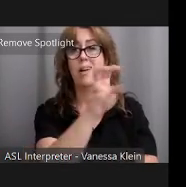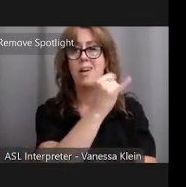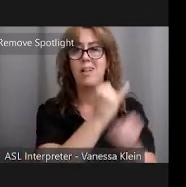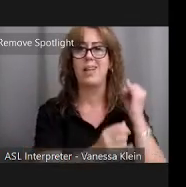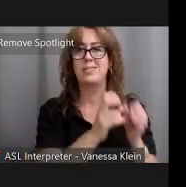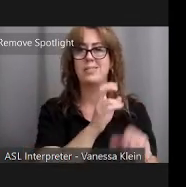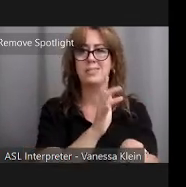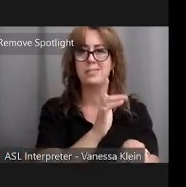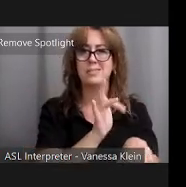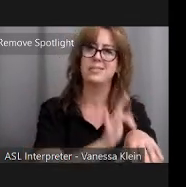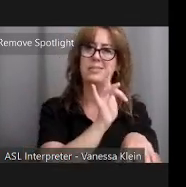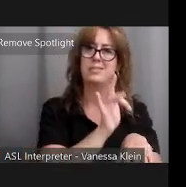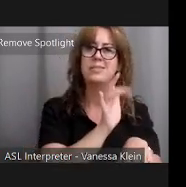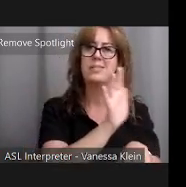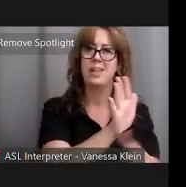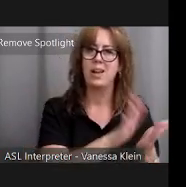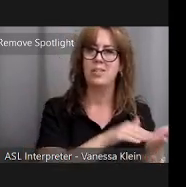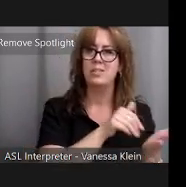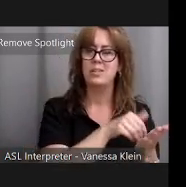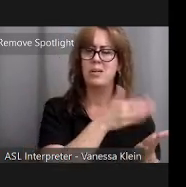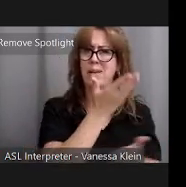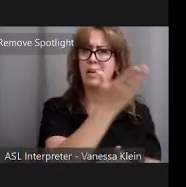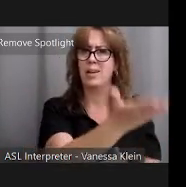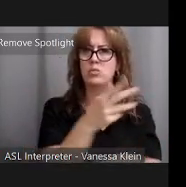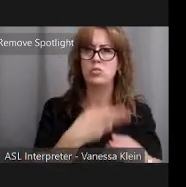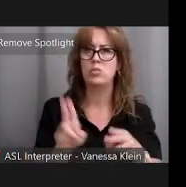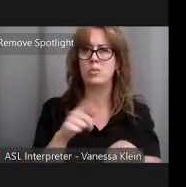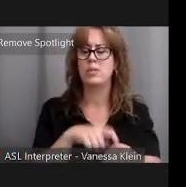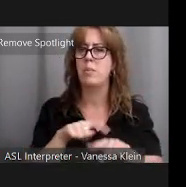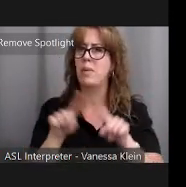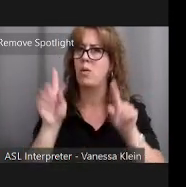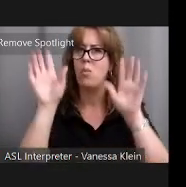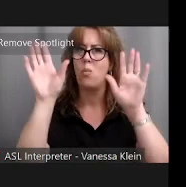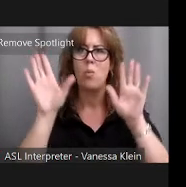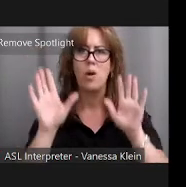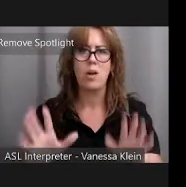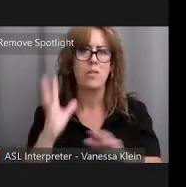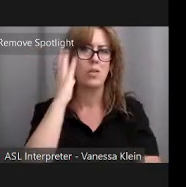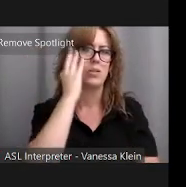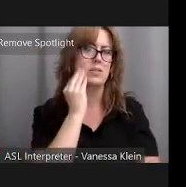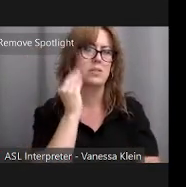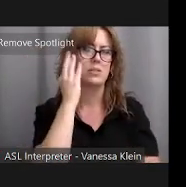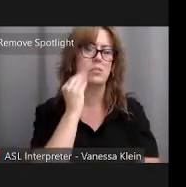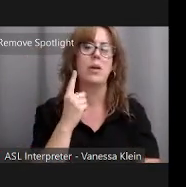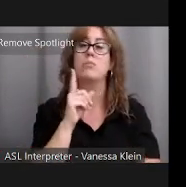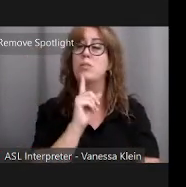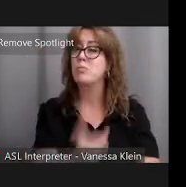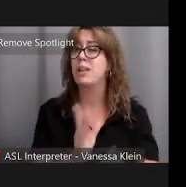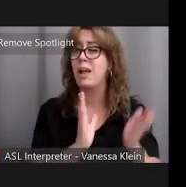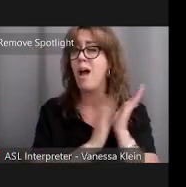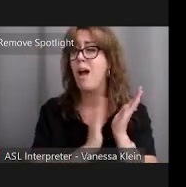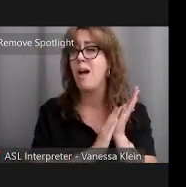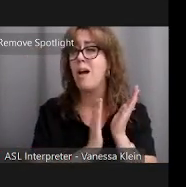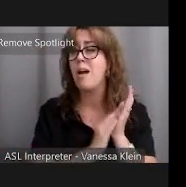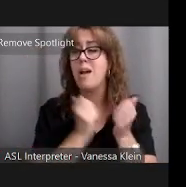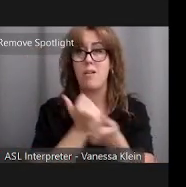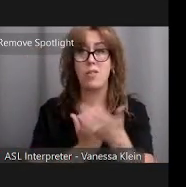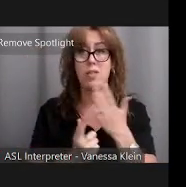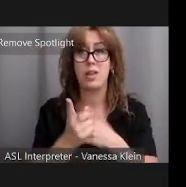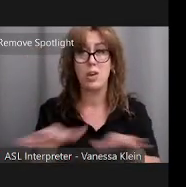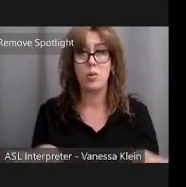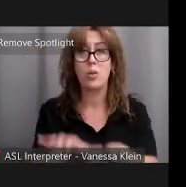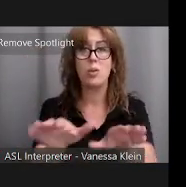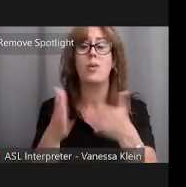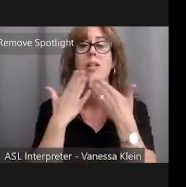short time, it was such a wonderful experience, and I really applaud everything that you're doing, and I thank you so much for taking the